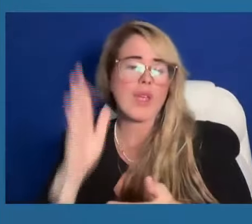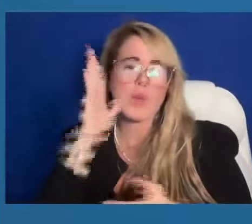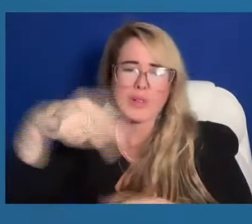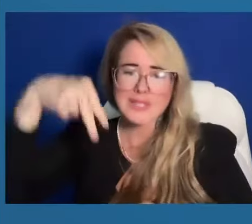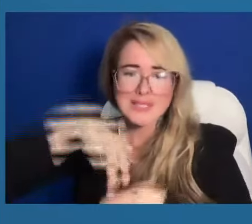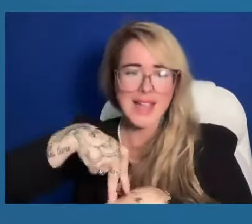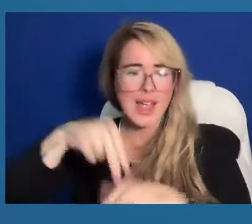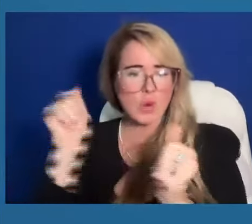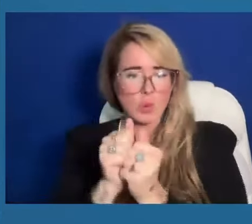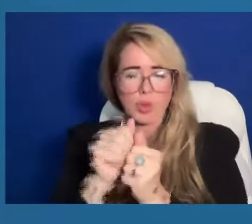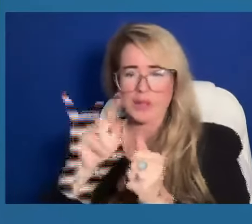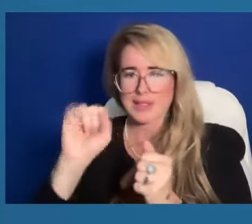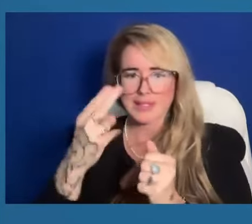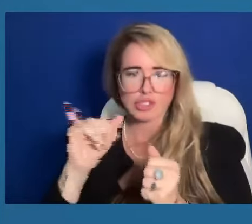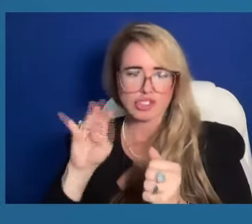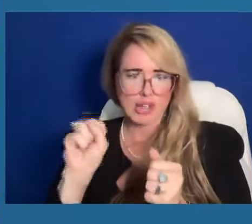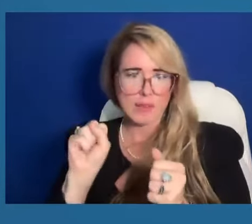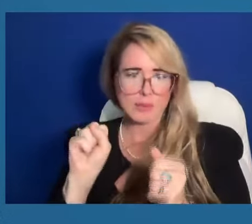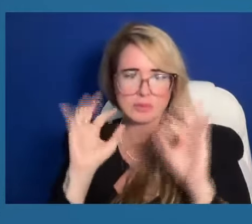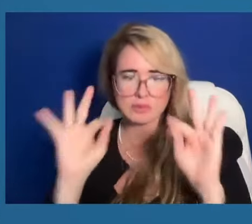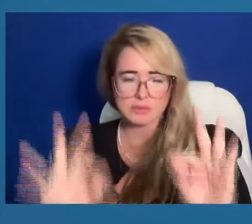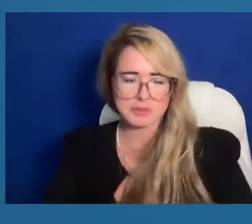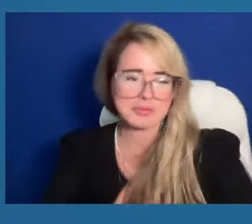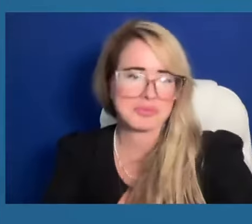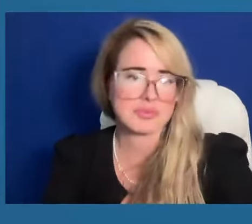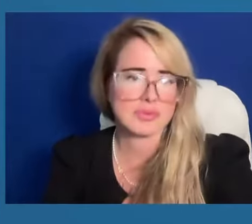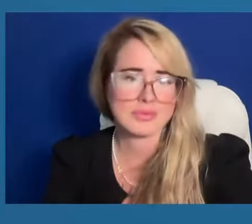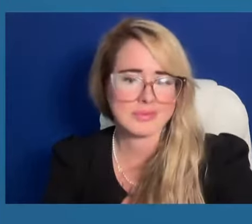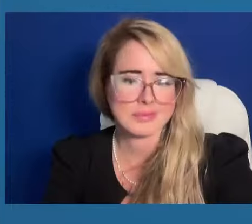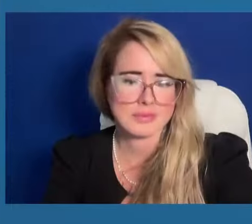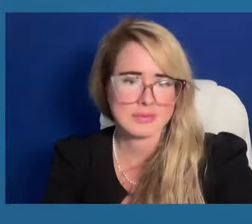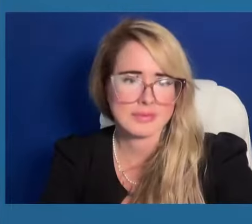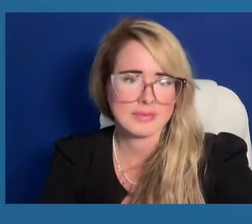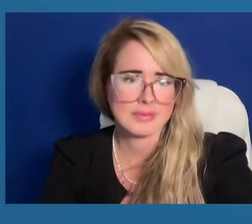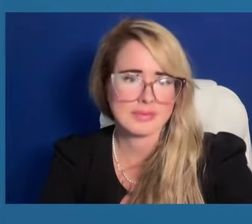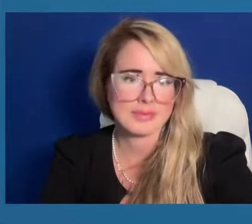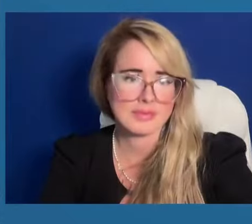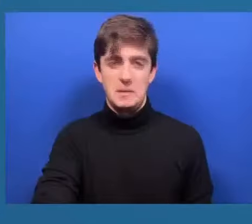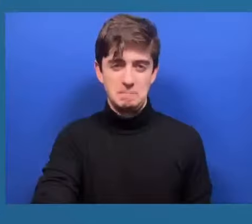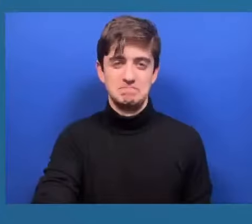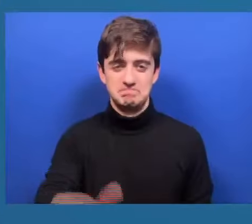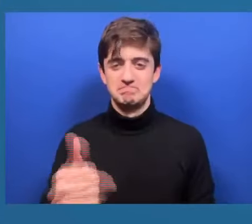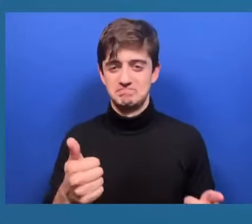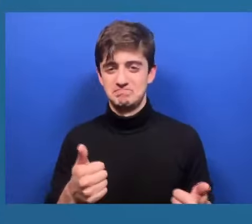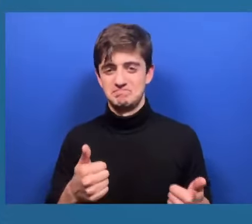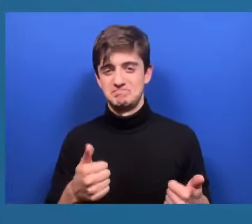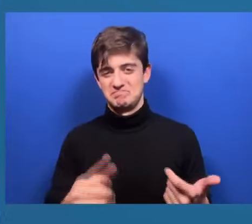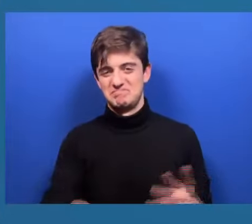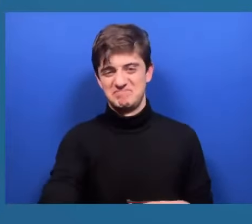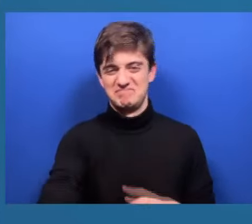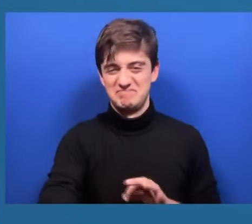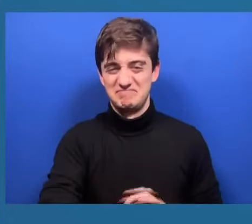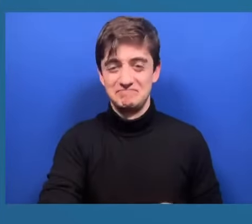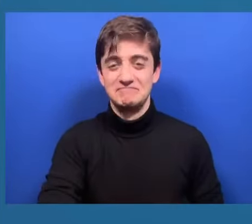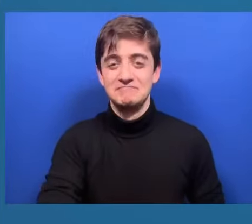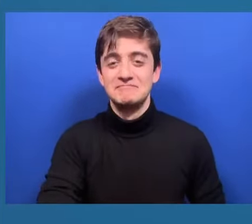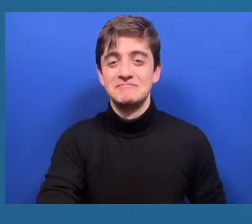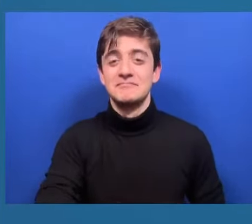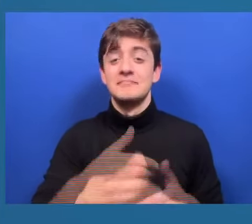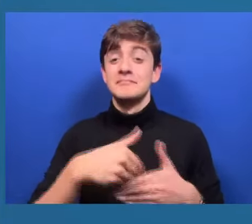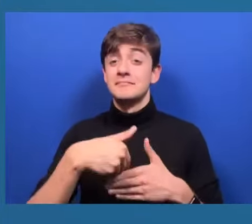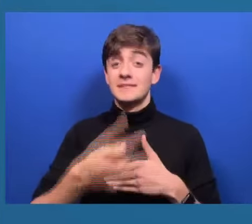Tish James. All right. Up next, New York City Public Advocate